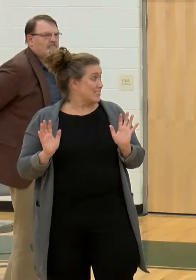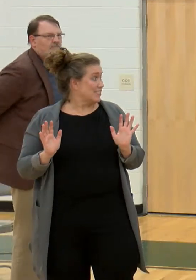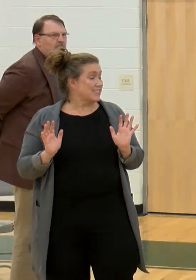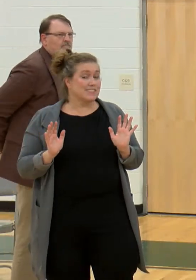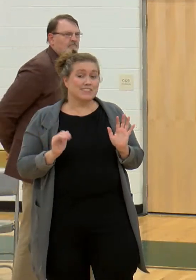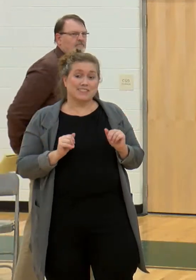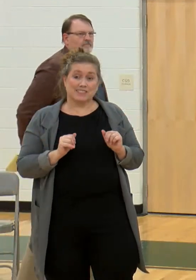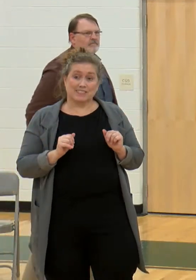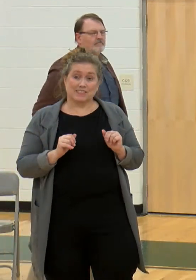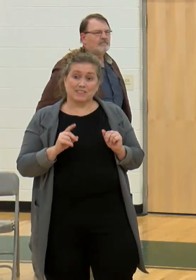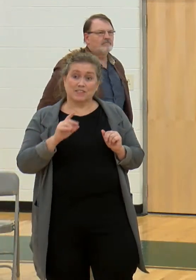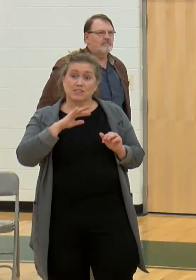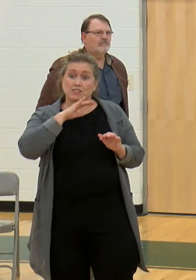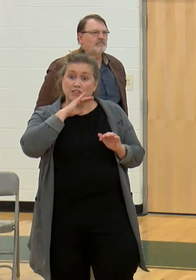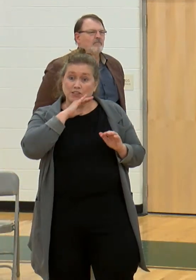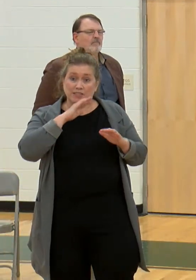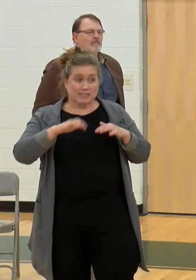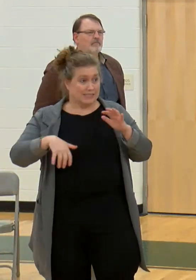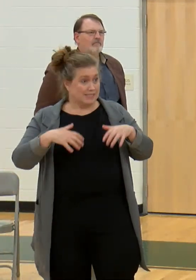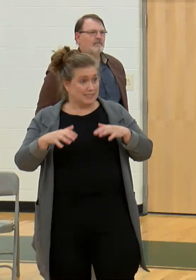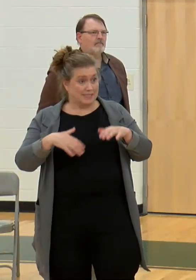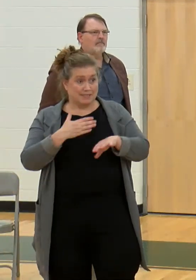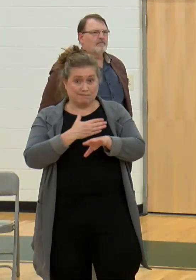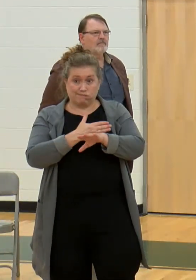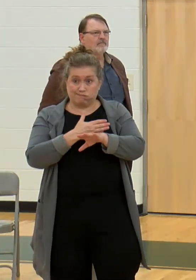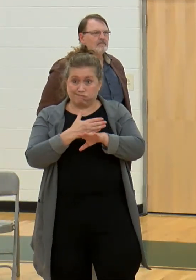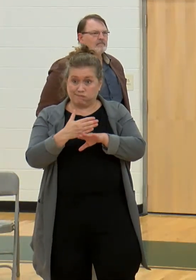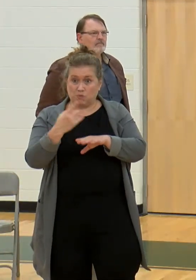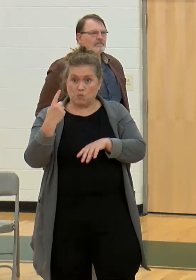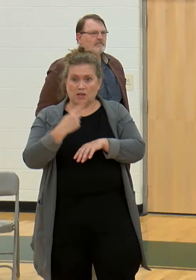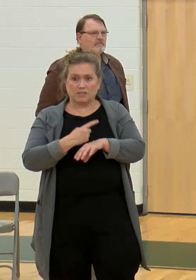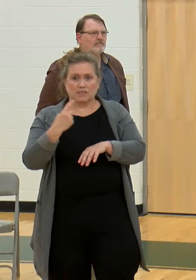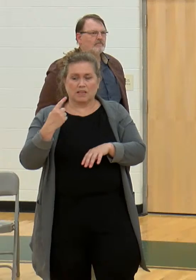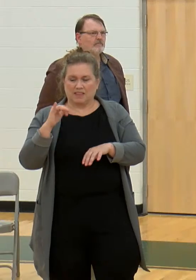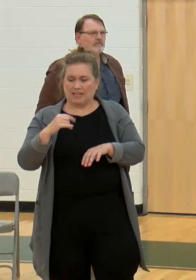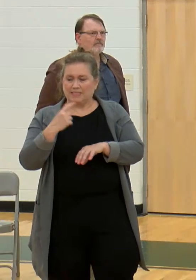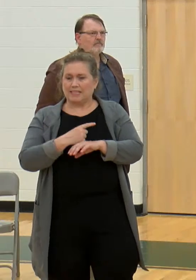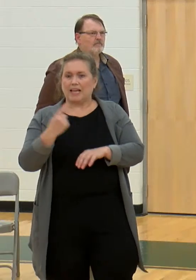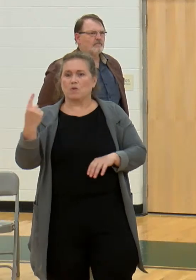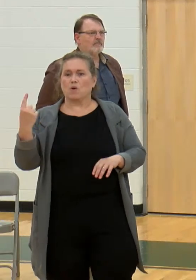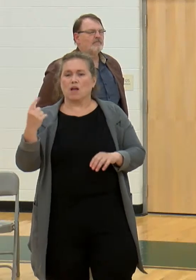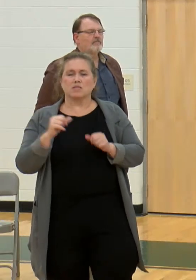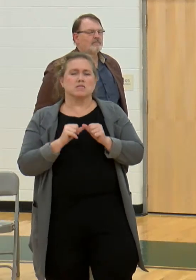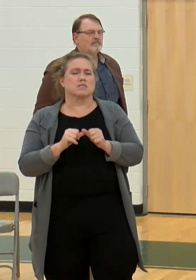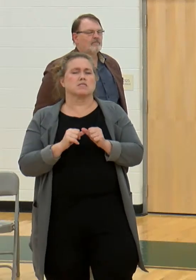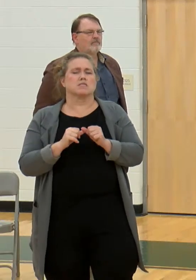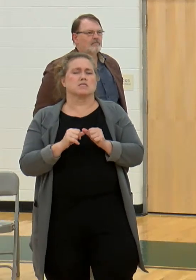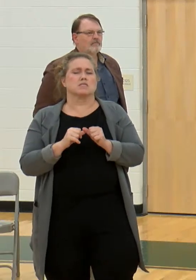move the dirt, day one to phase one completion, how many